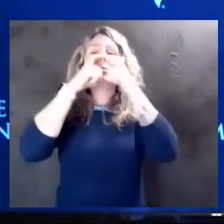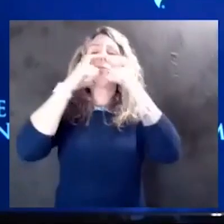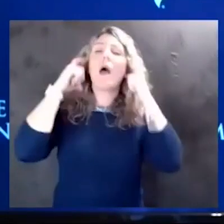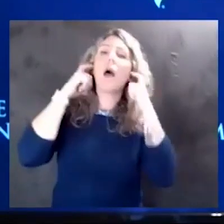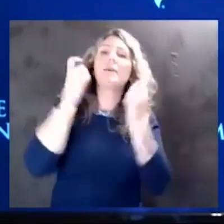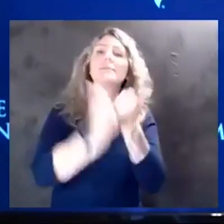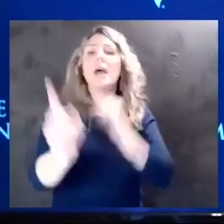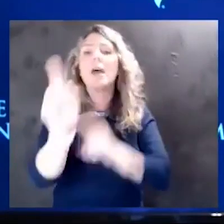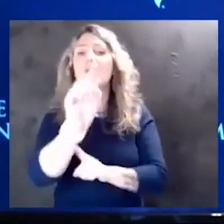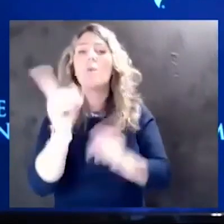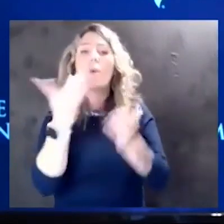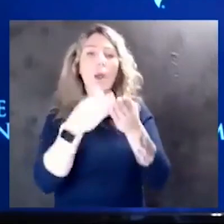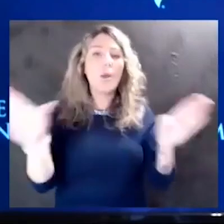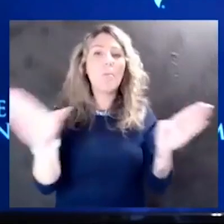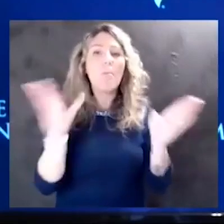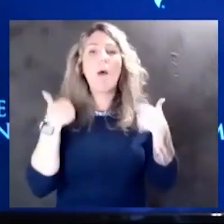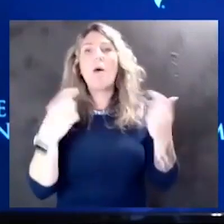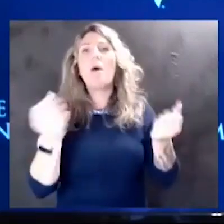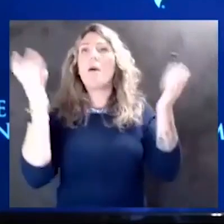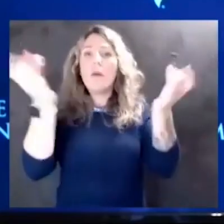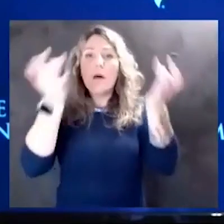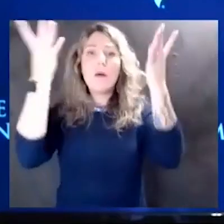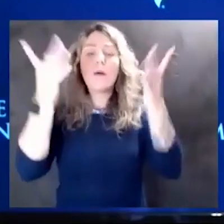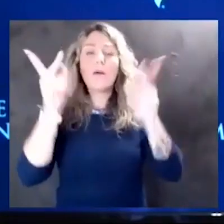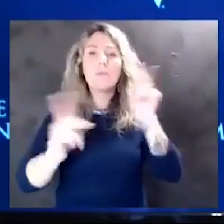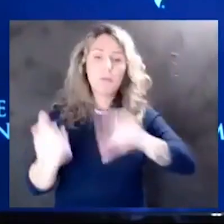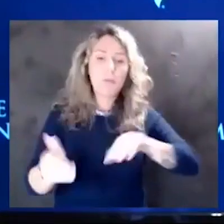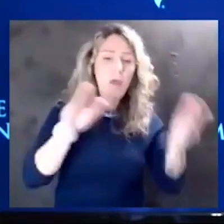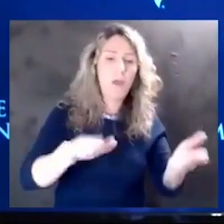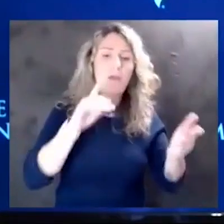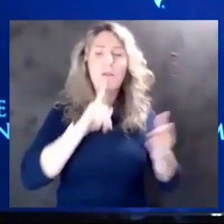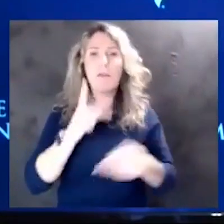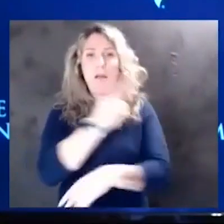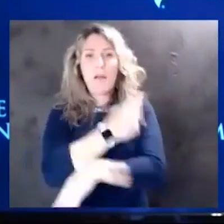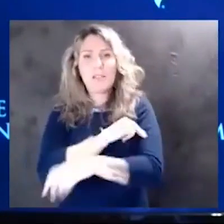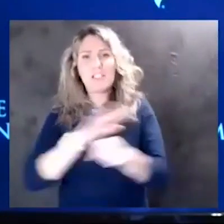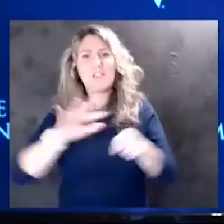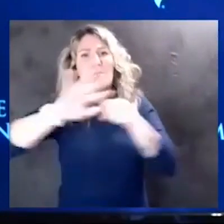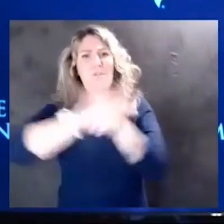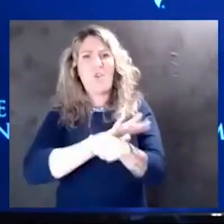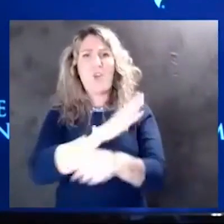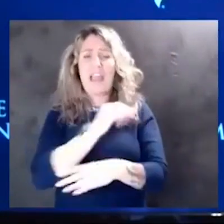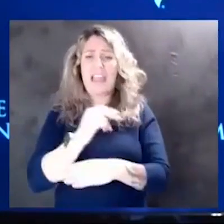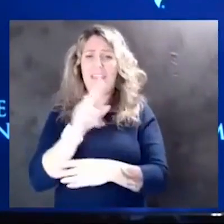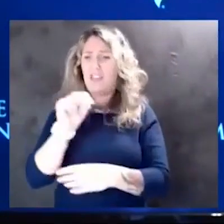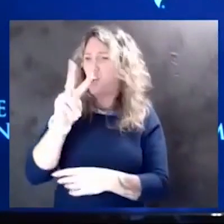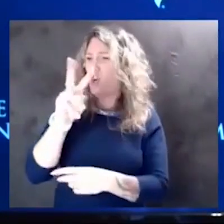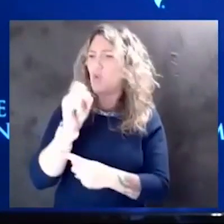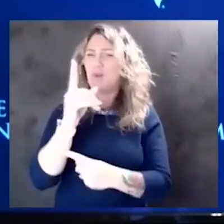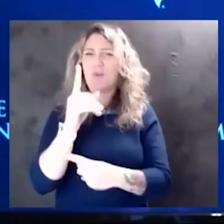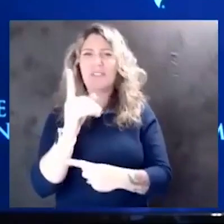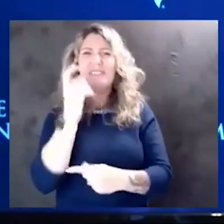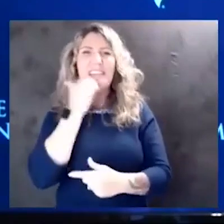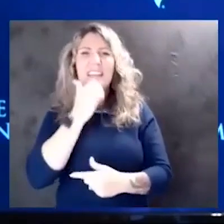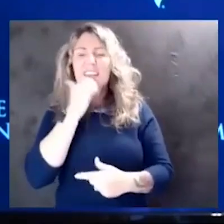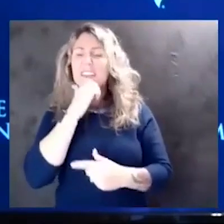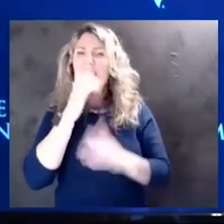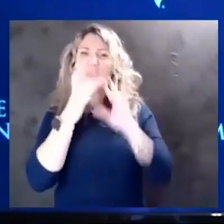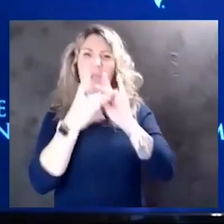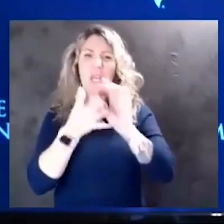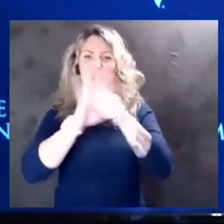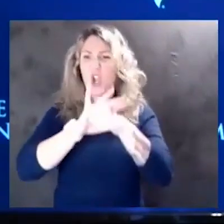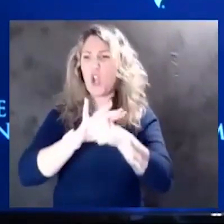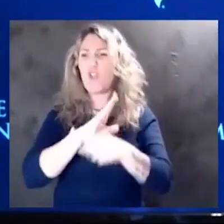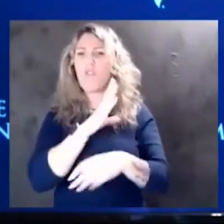health crisis and people dying and hospitals full and the news every day about more COVID and more outbreaks and more variants? Is that what you